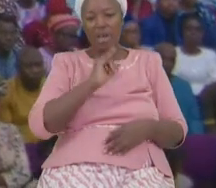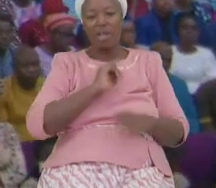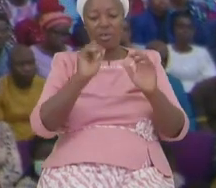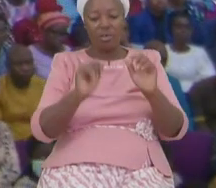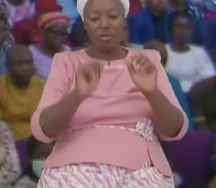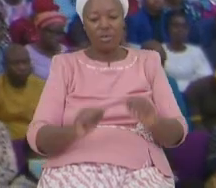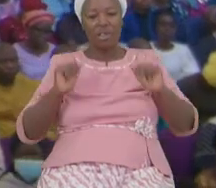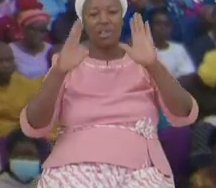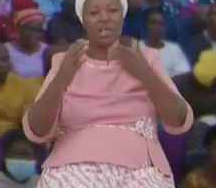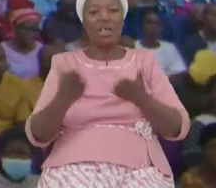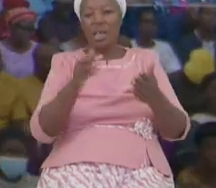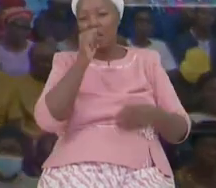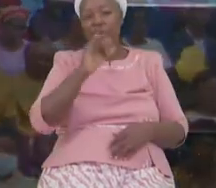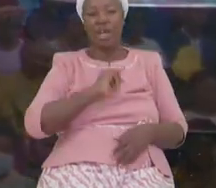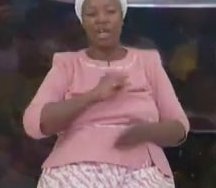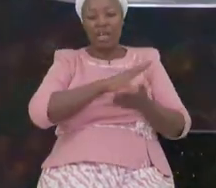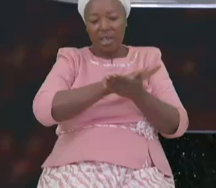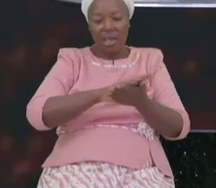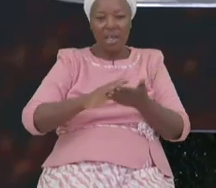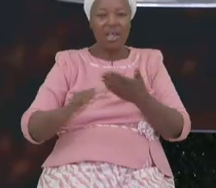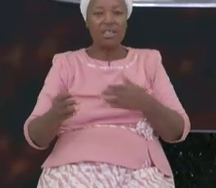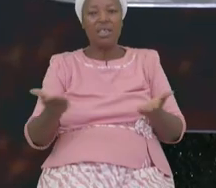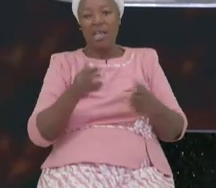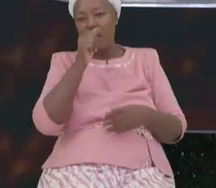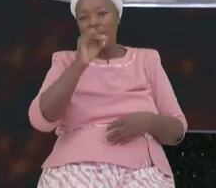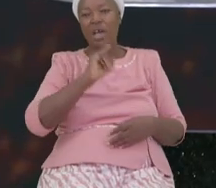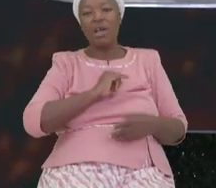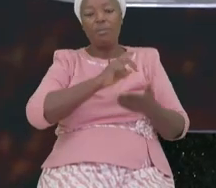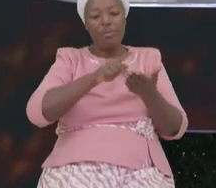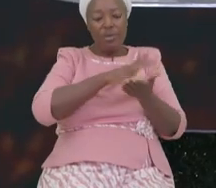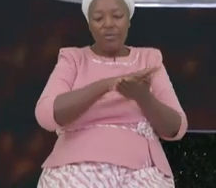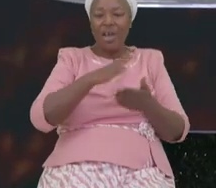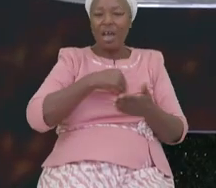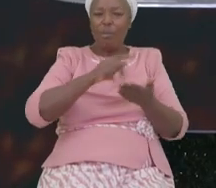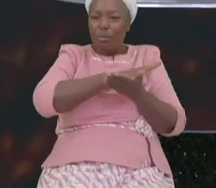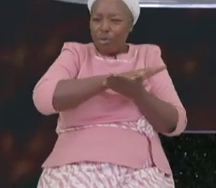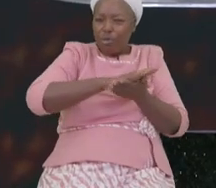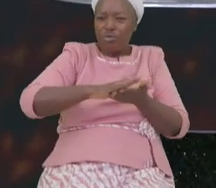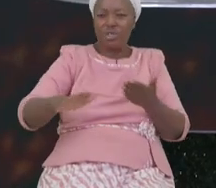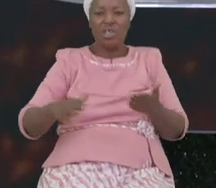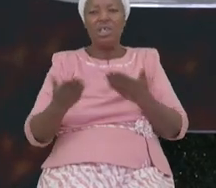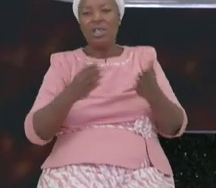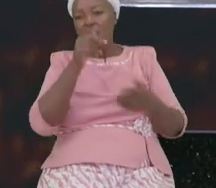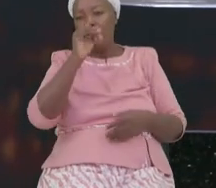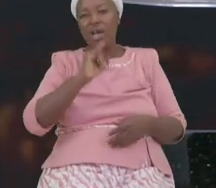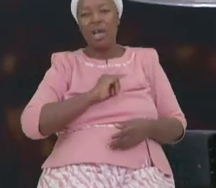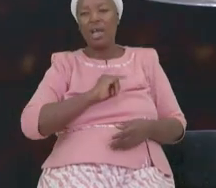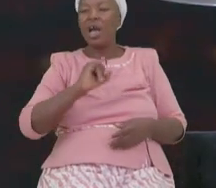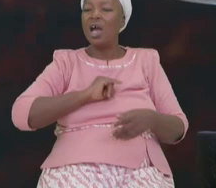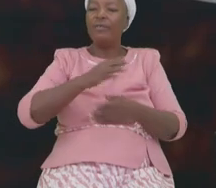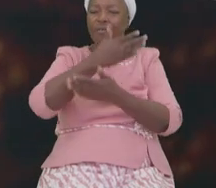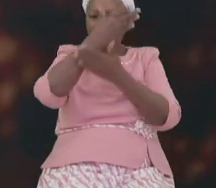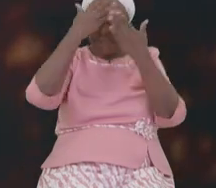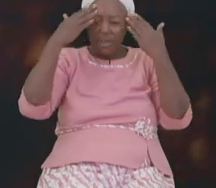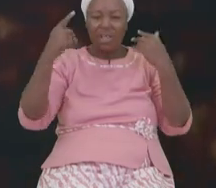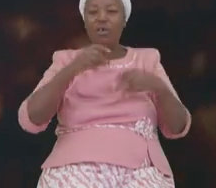am I. Cleansed, here am I. Purified and purged, here am I. I forget the